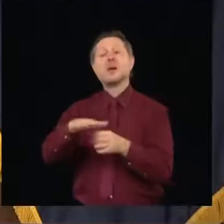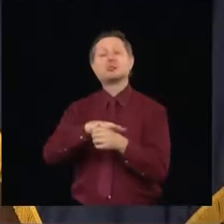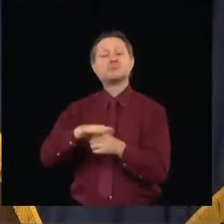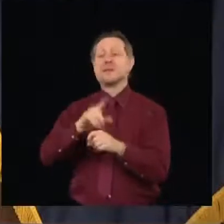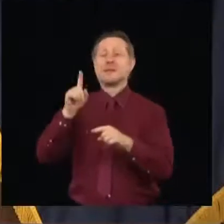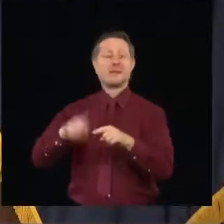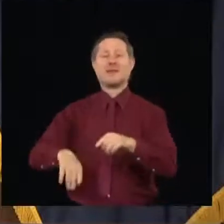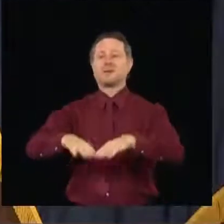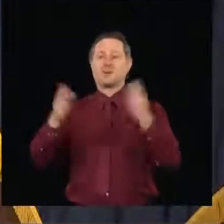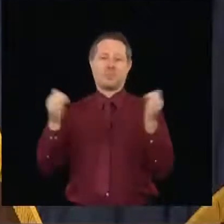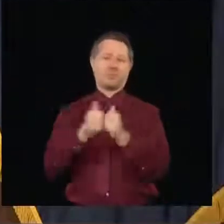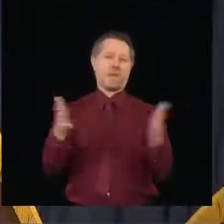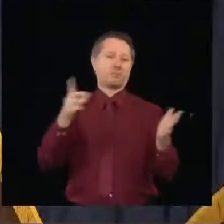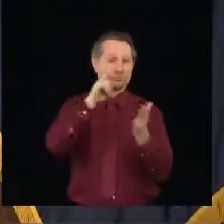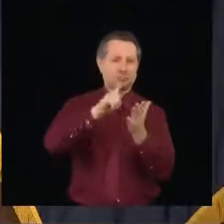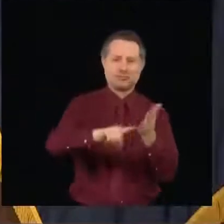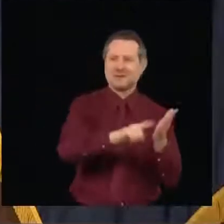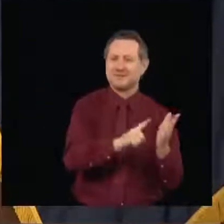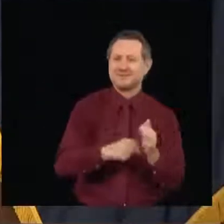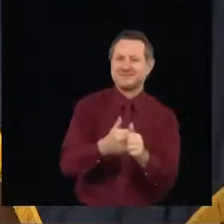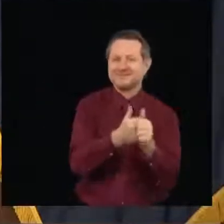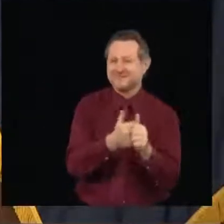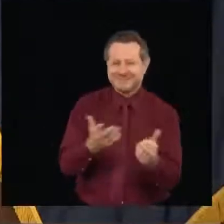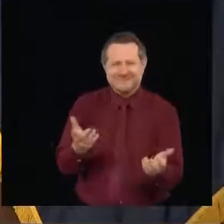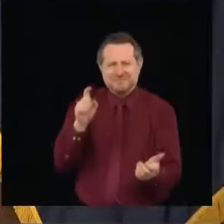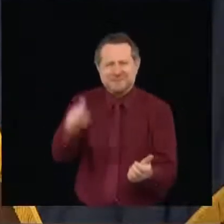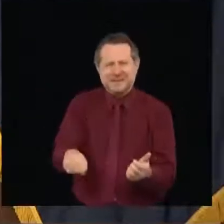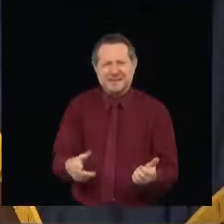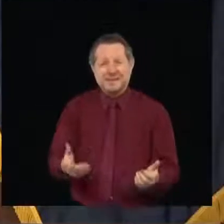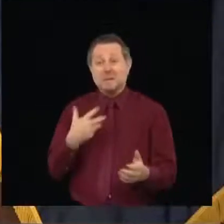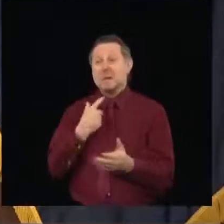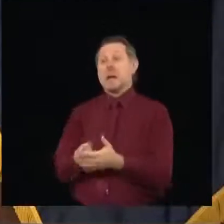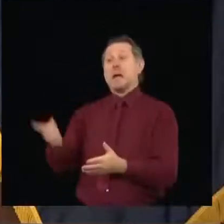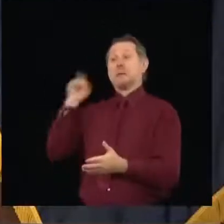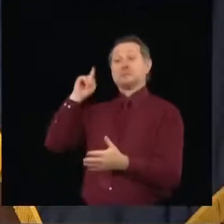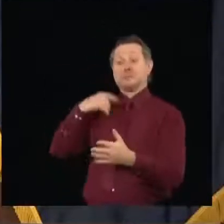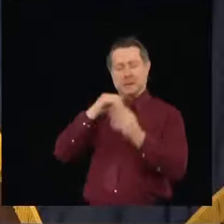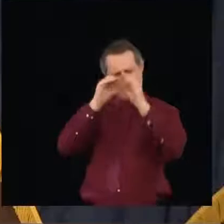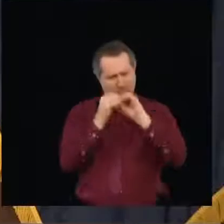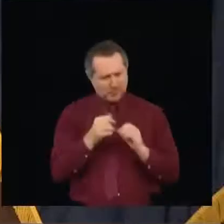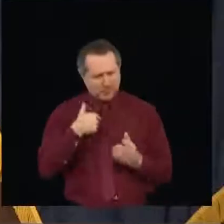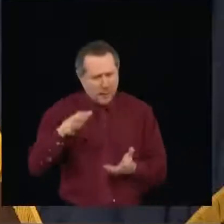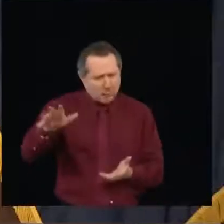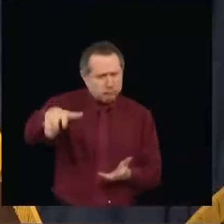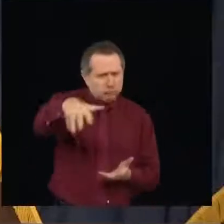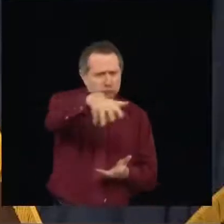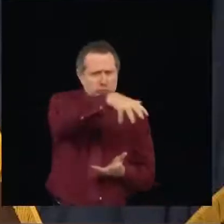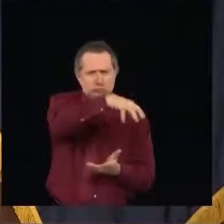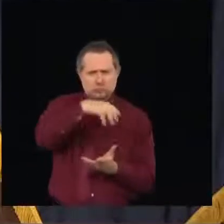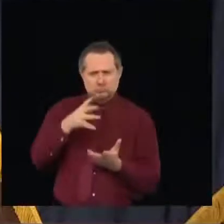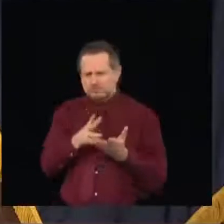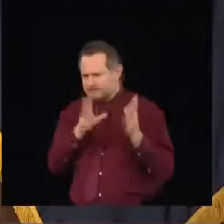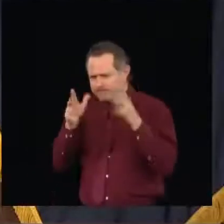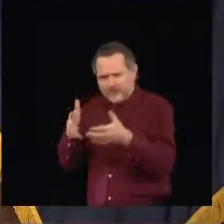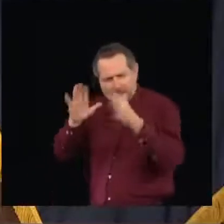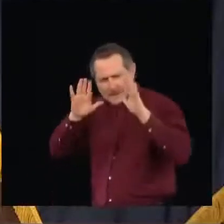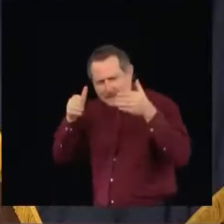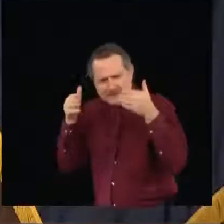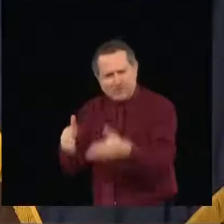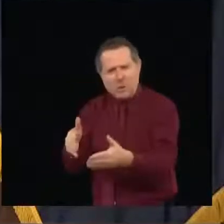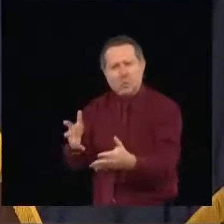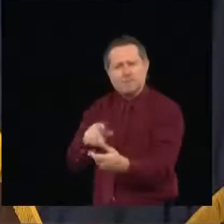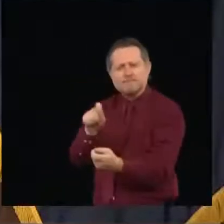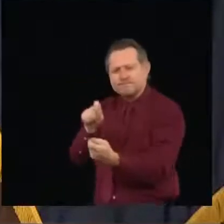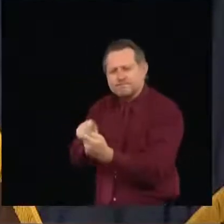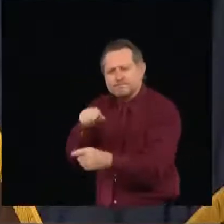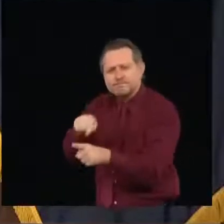place. The data we took last week was more on the question of 400 new cases. Where